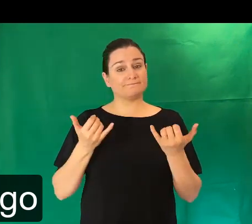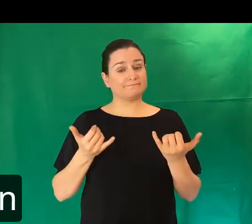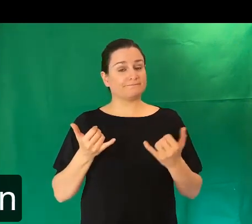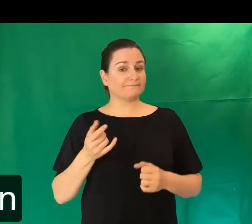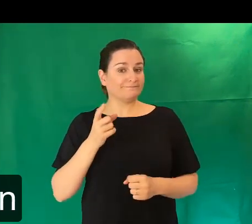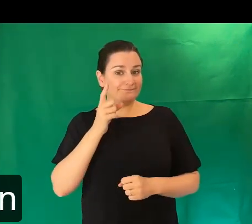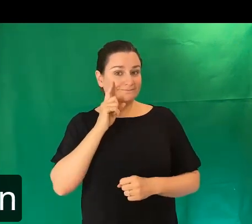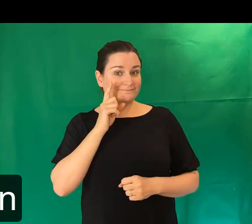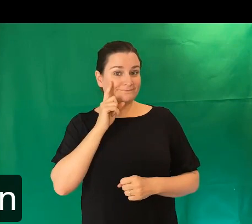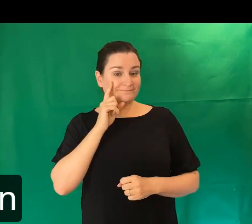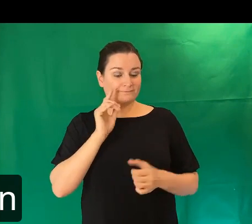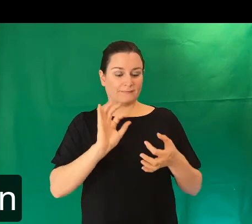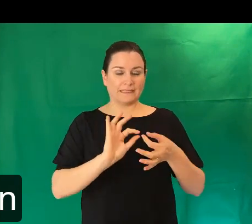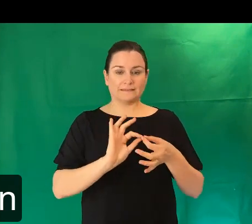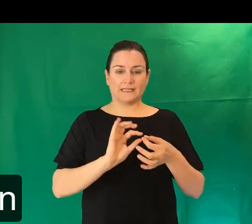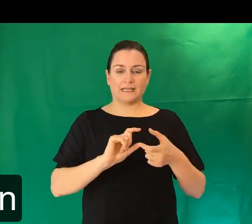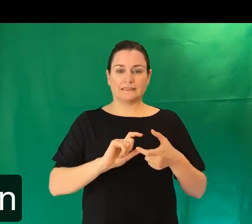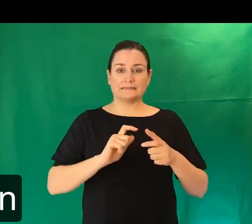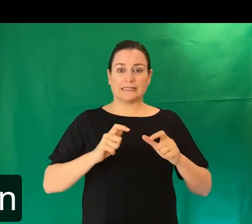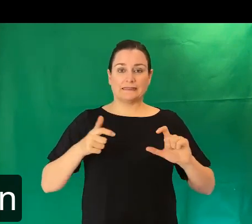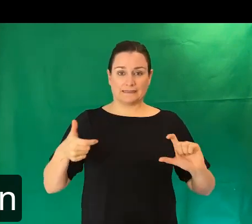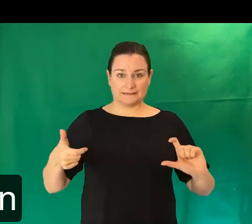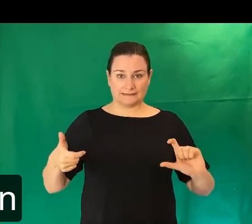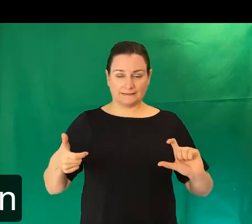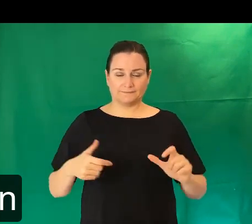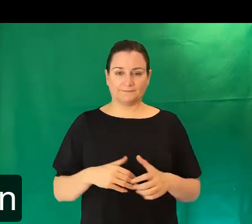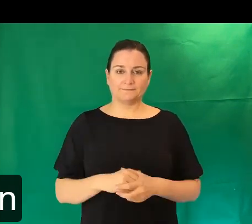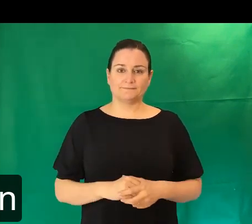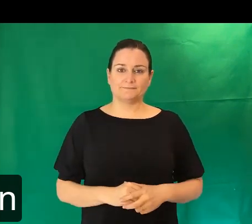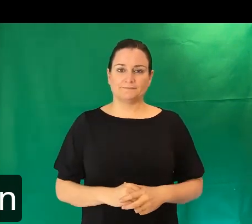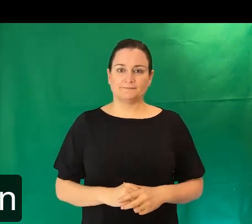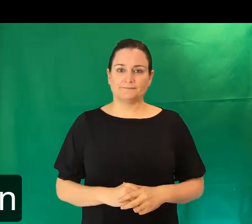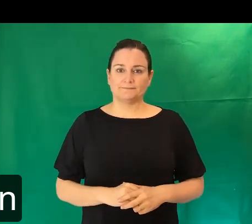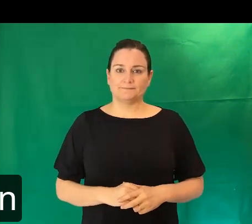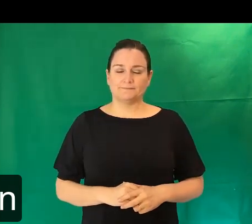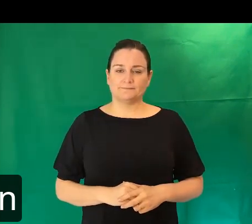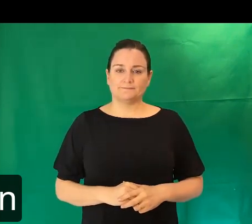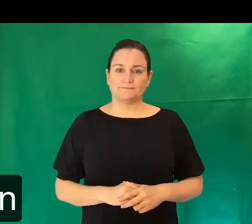Okay, let's go from morphology into syntax.